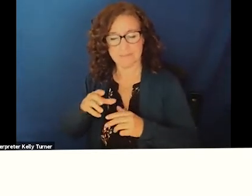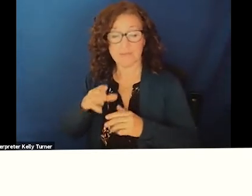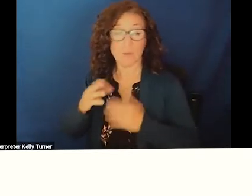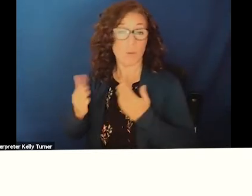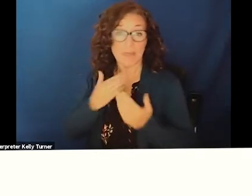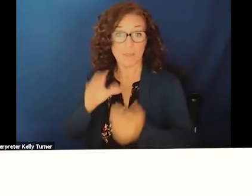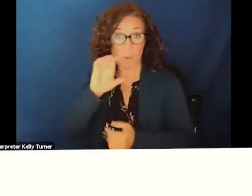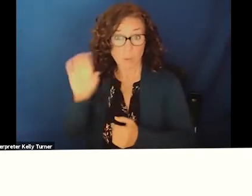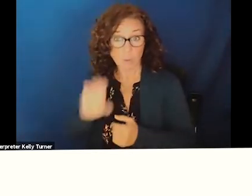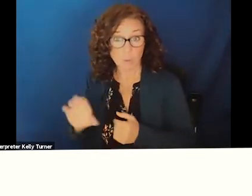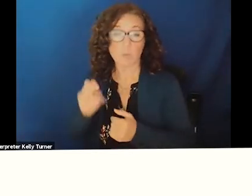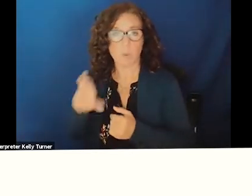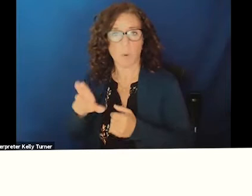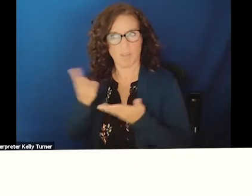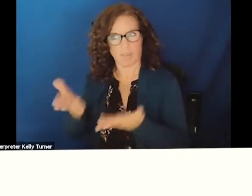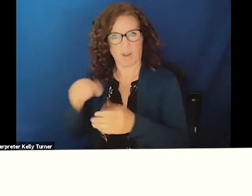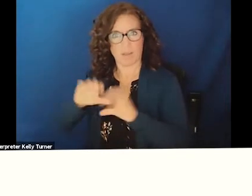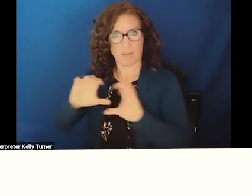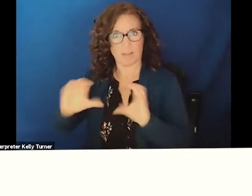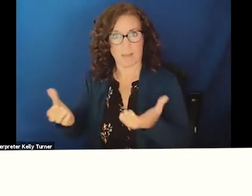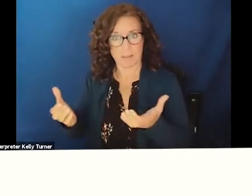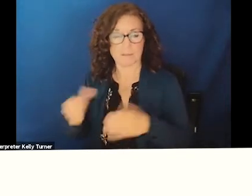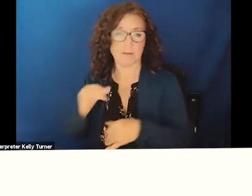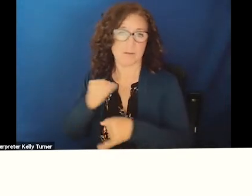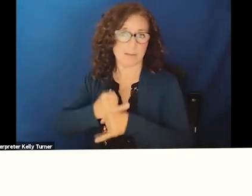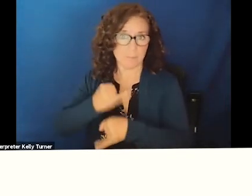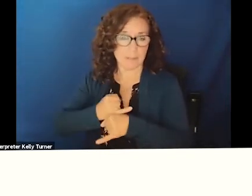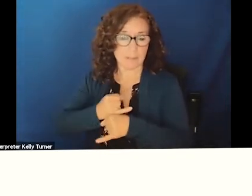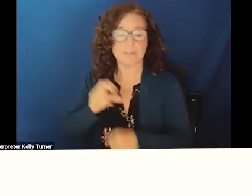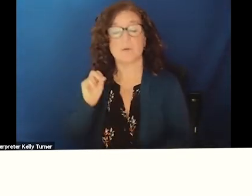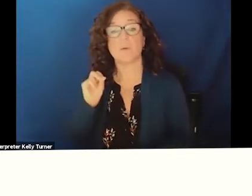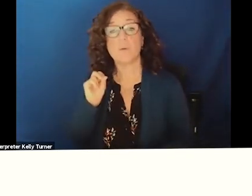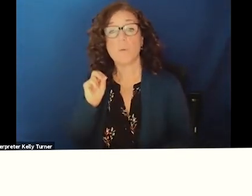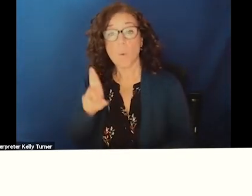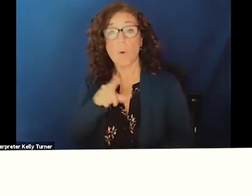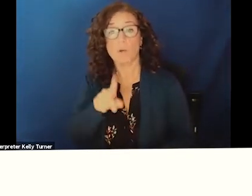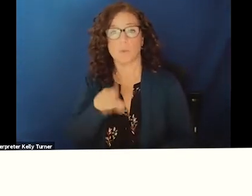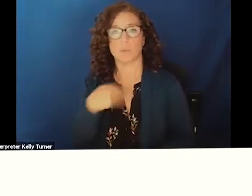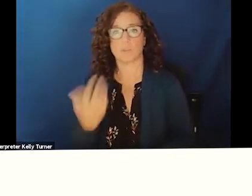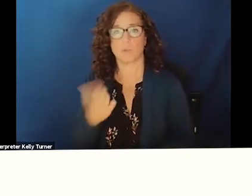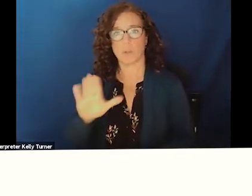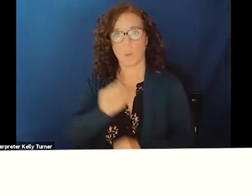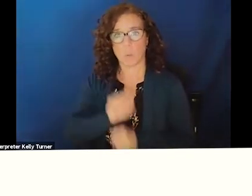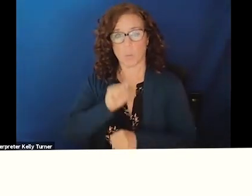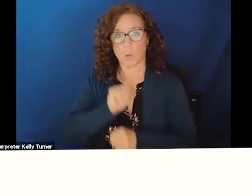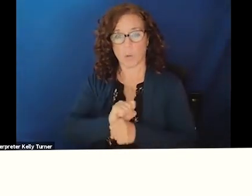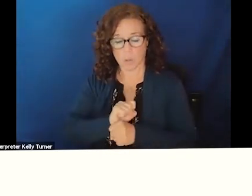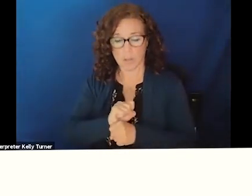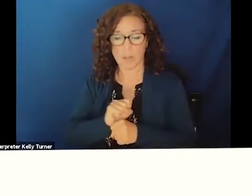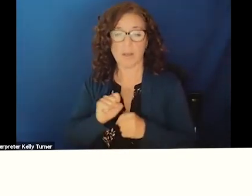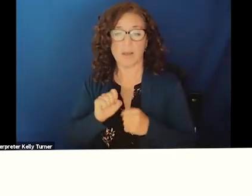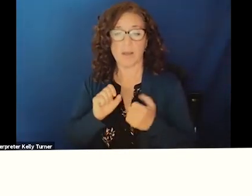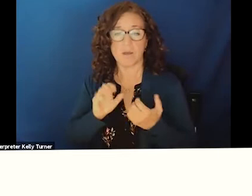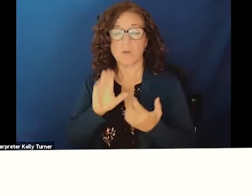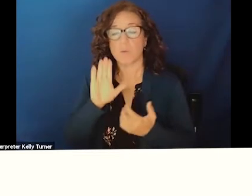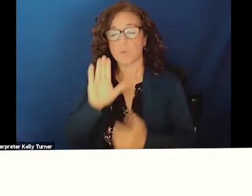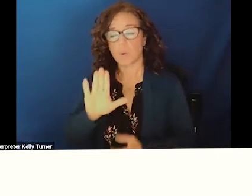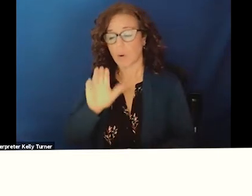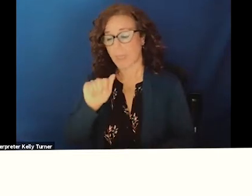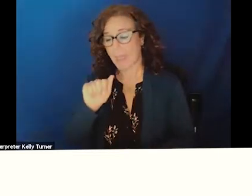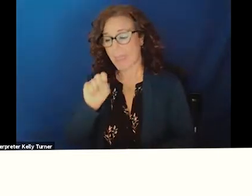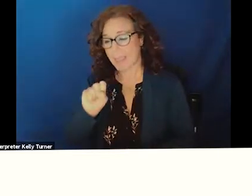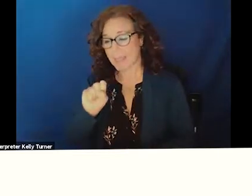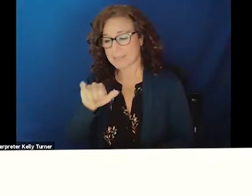person, or you turn in your work, your asynchronous work.